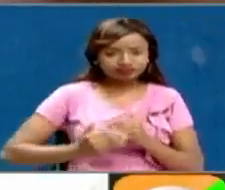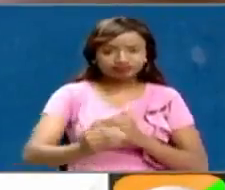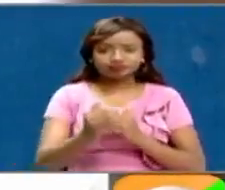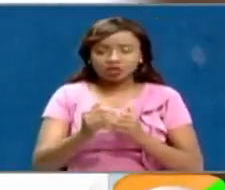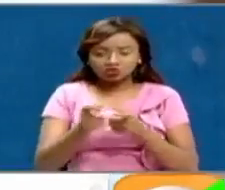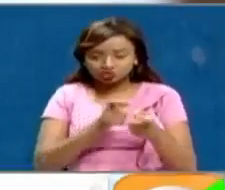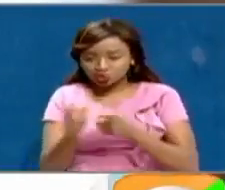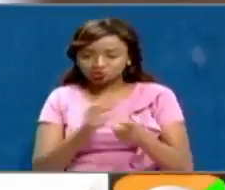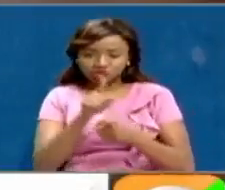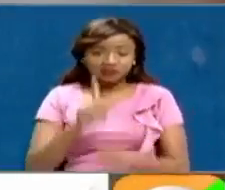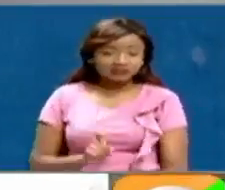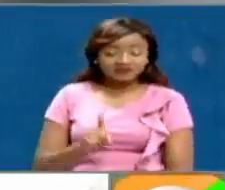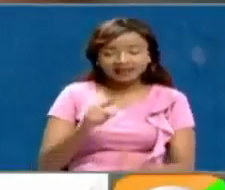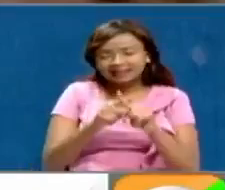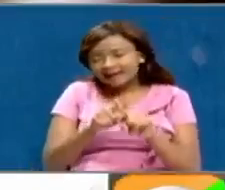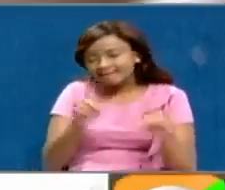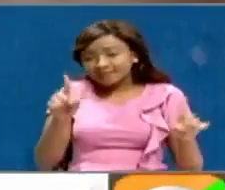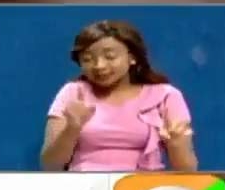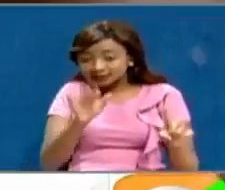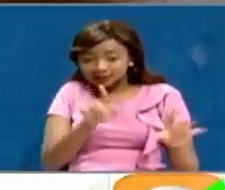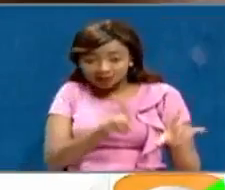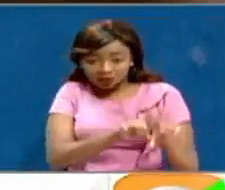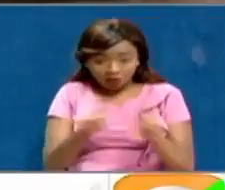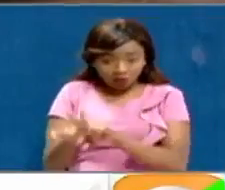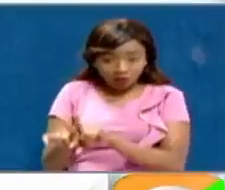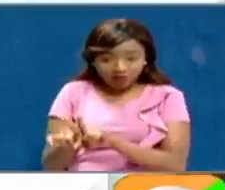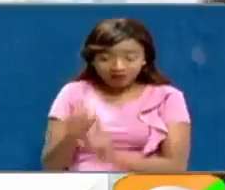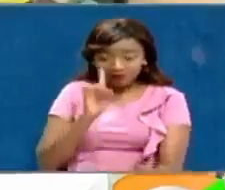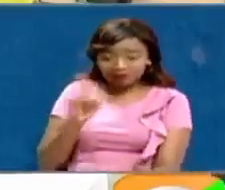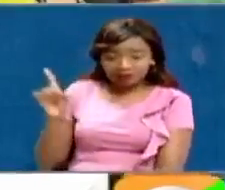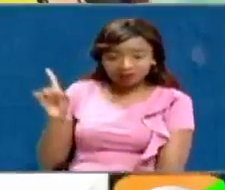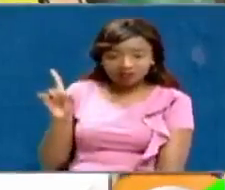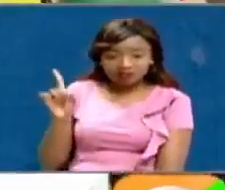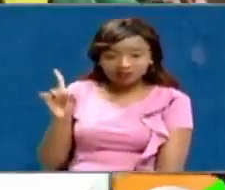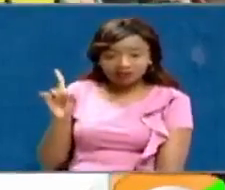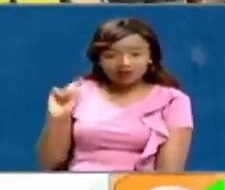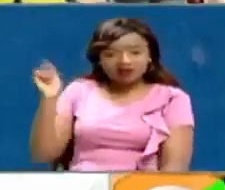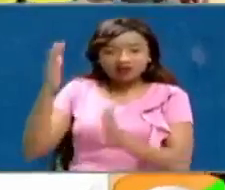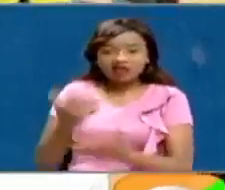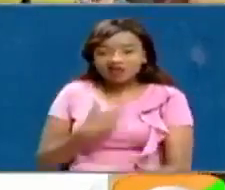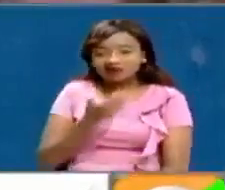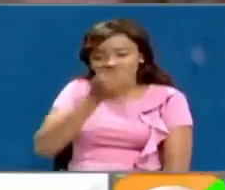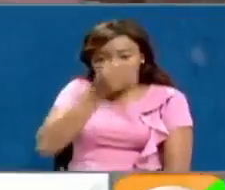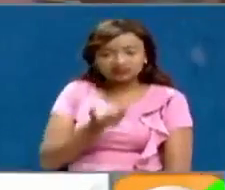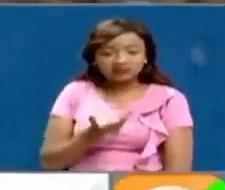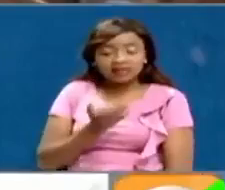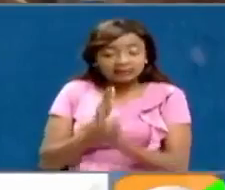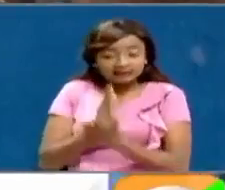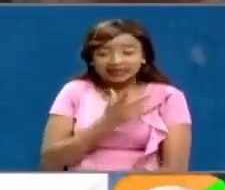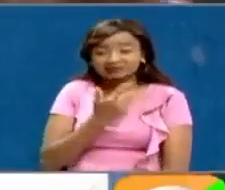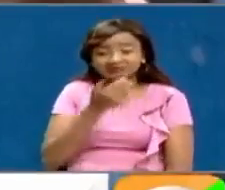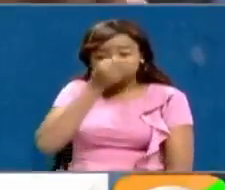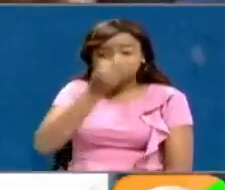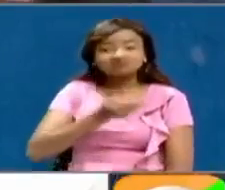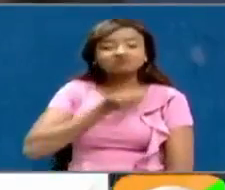contagious virus. However, it is not uncommon to find Kenyans in public spaces without the masks, with some donning the protective